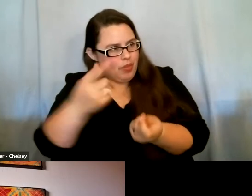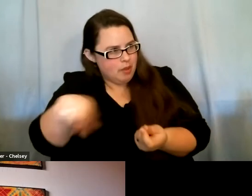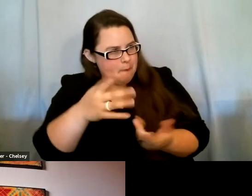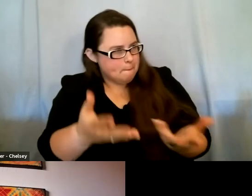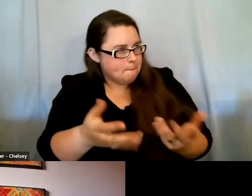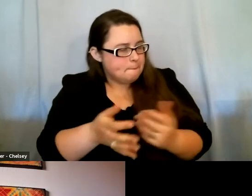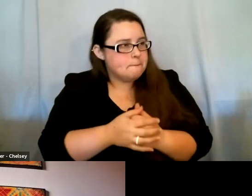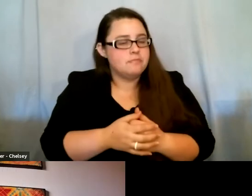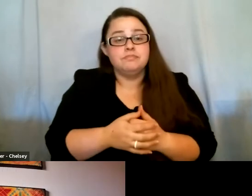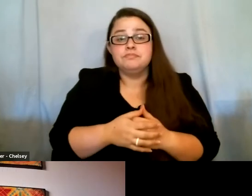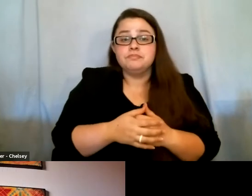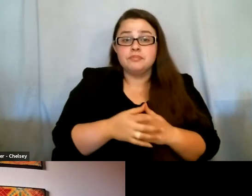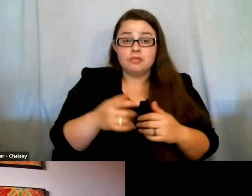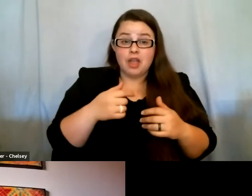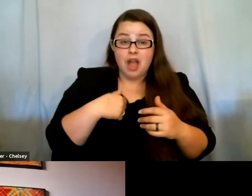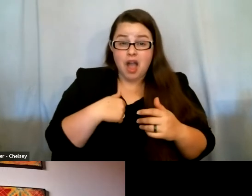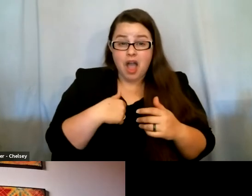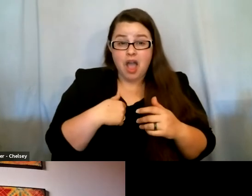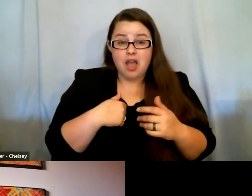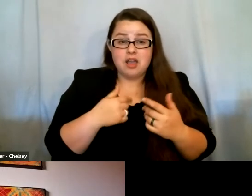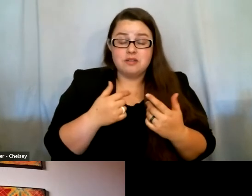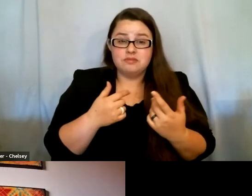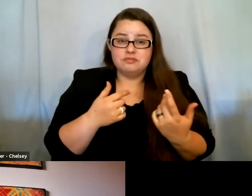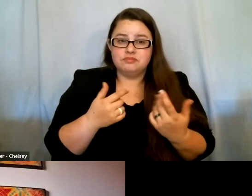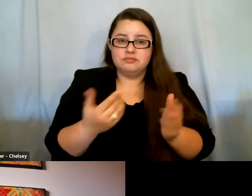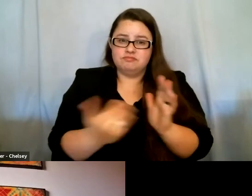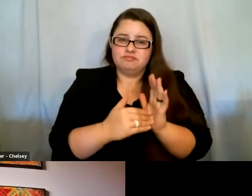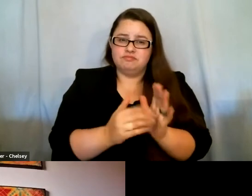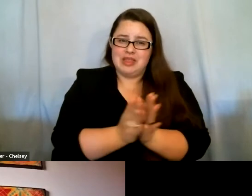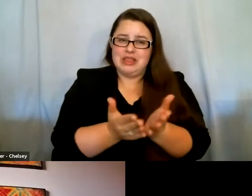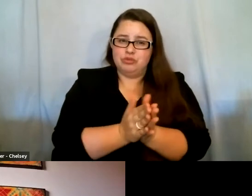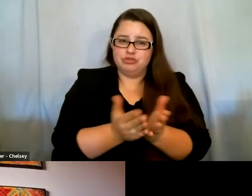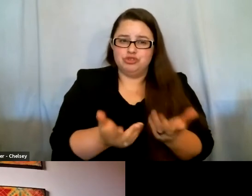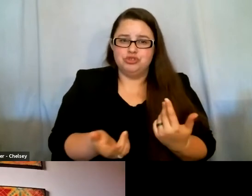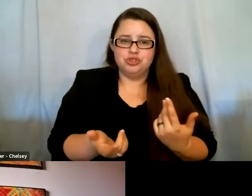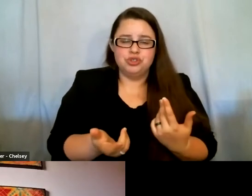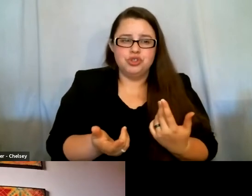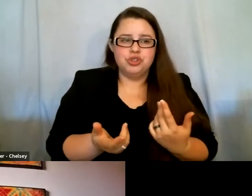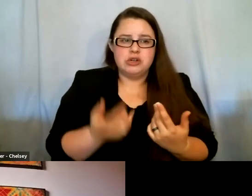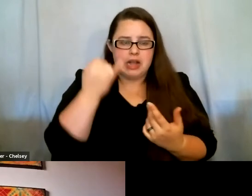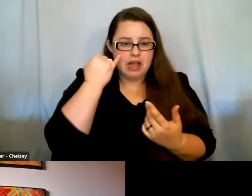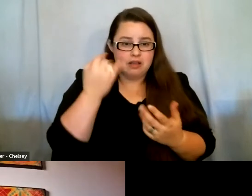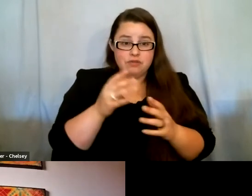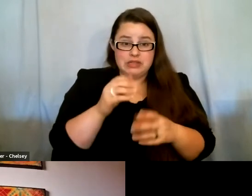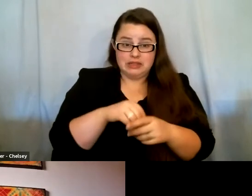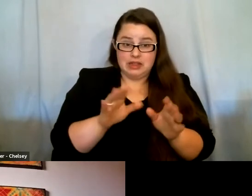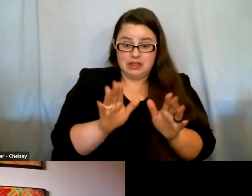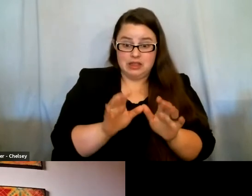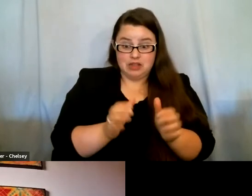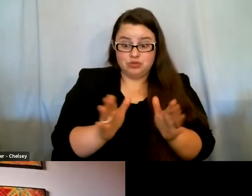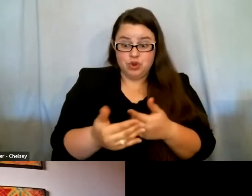I would definitely say the literature, right? If you're in the classroom, then definitely include the literature that speaks to the